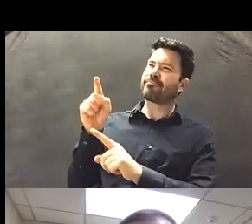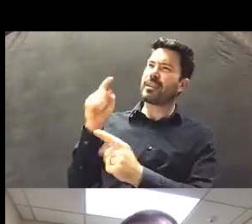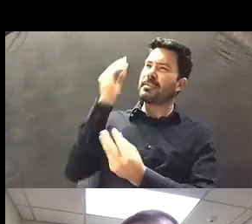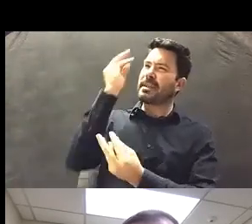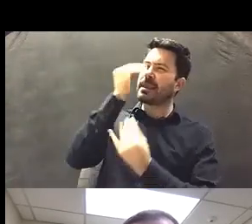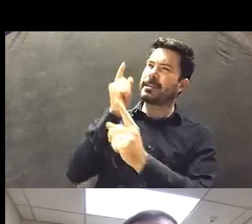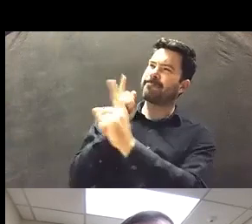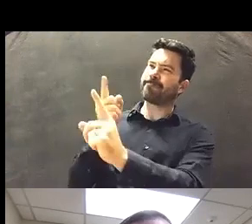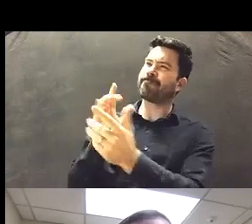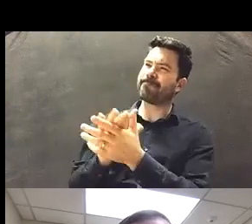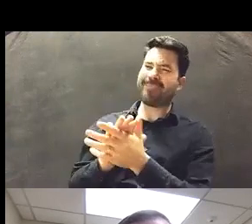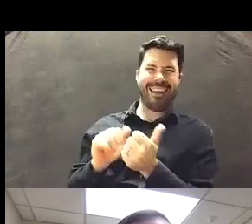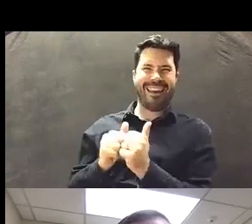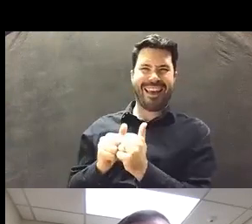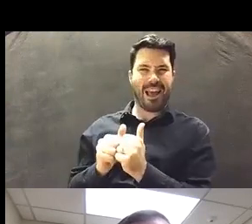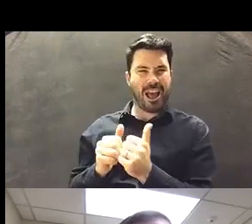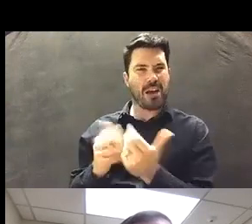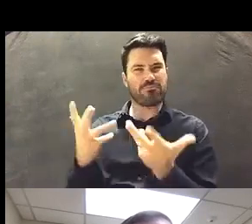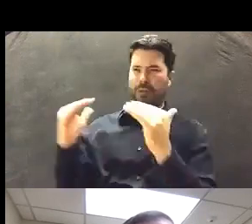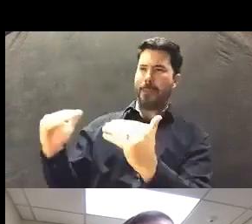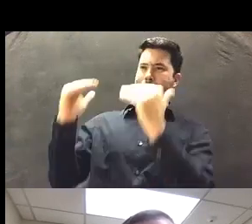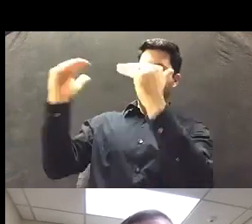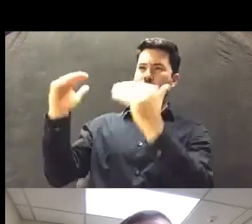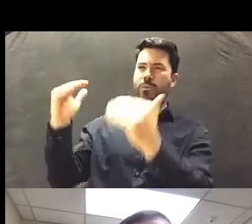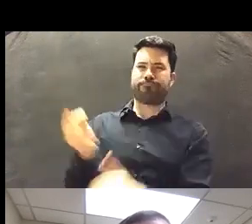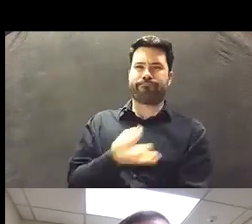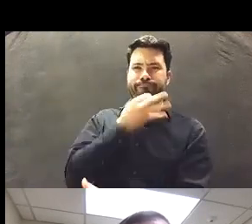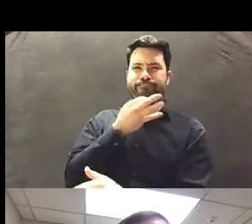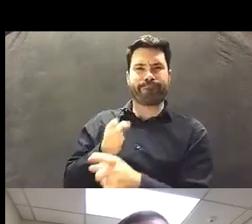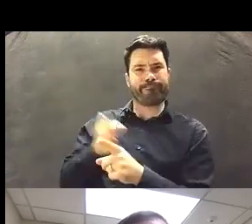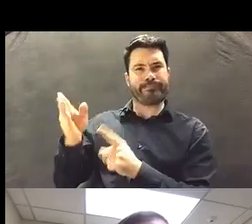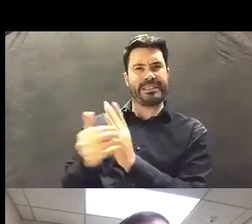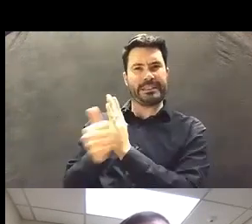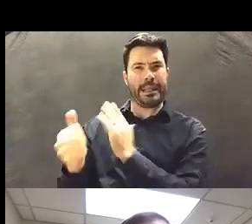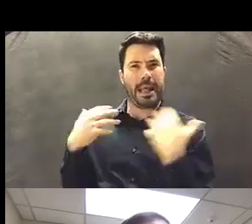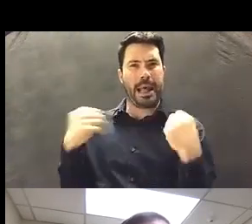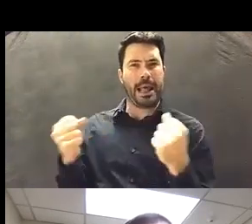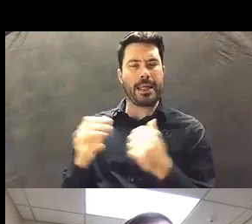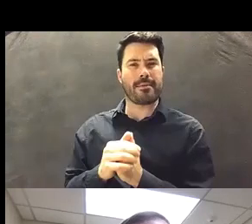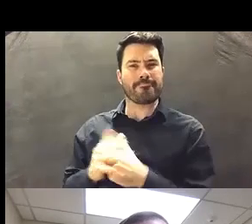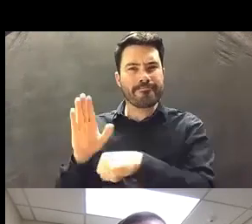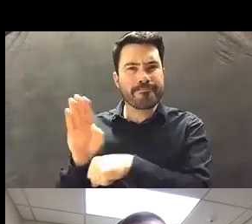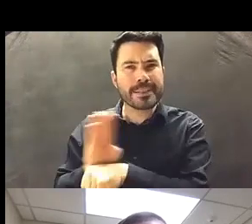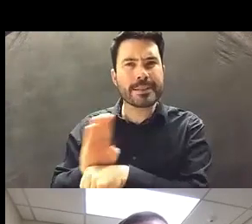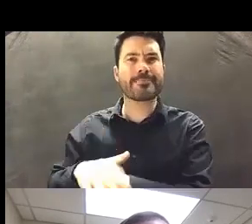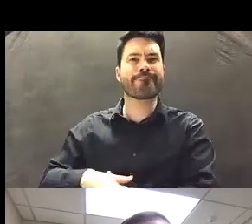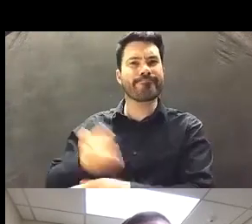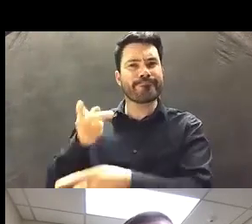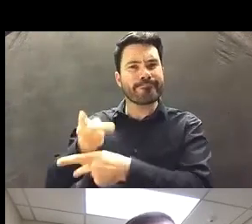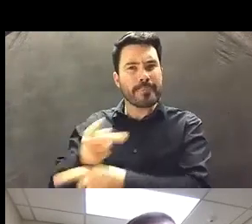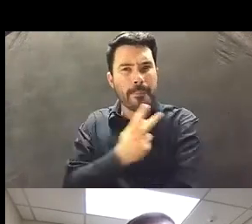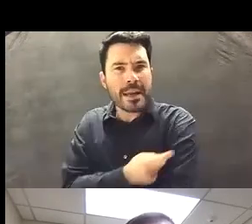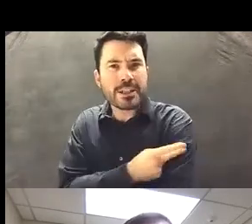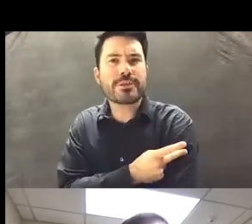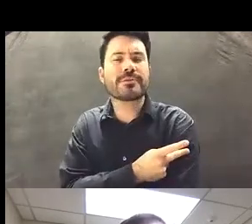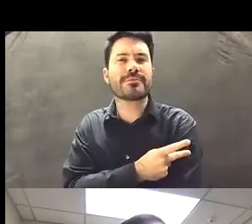advancing health or continuous improvement in our health system, in how we do our business and how we care for patients, as well as our reach and impact